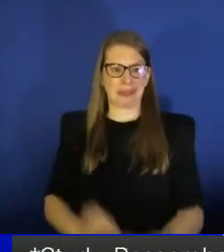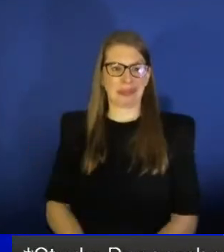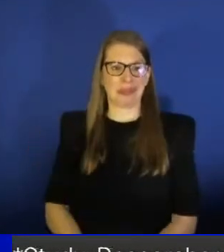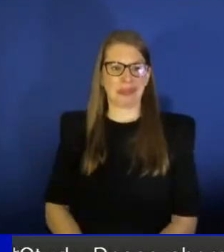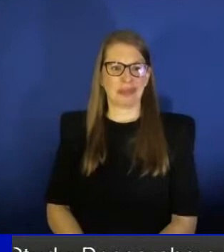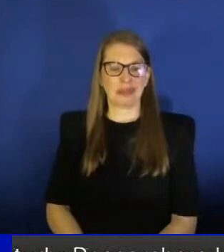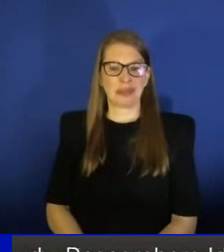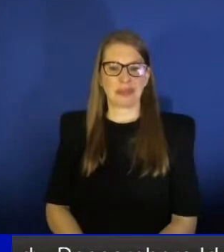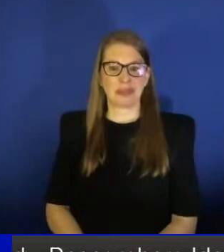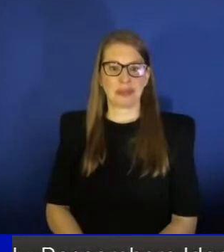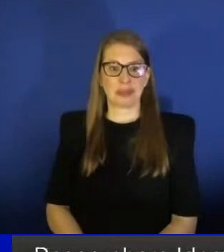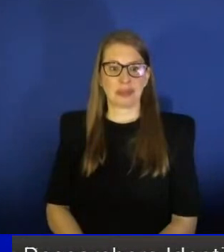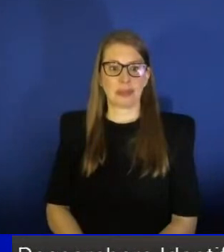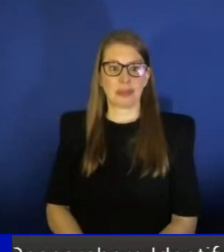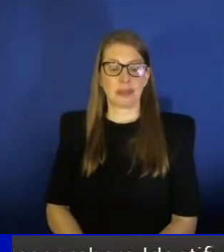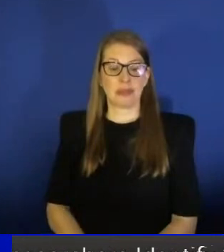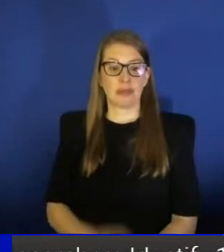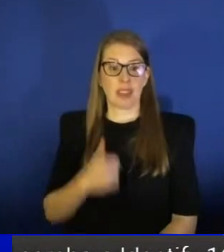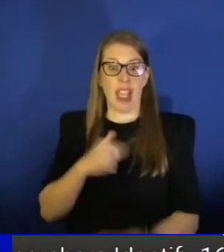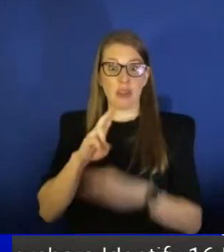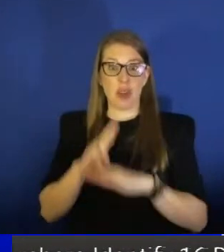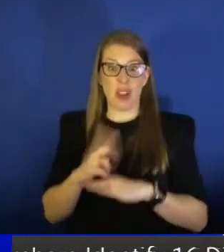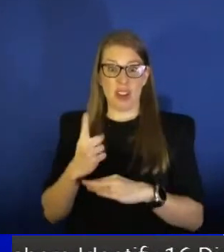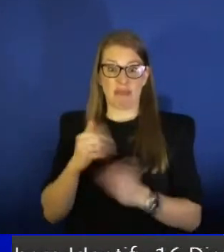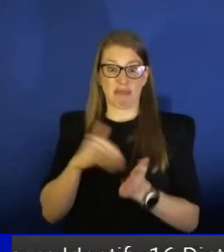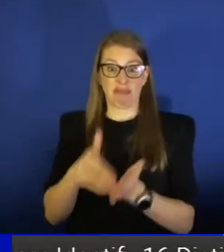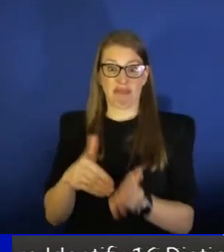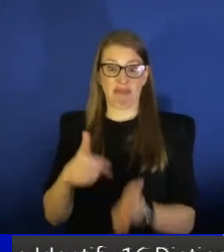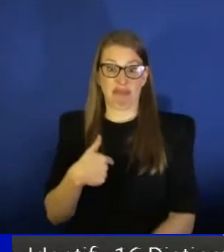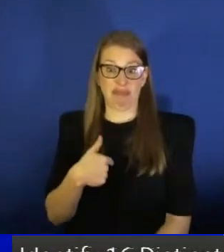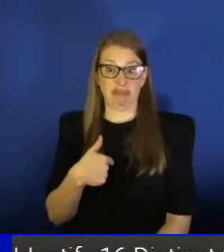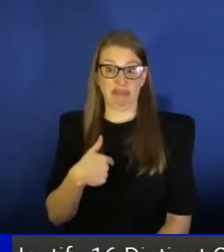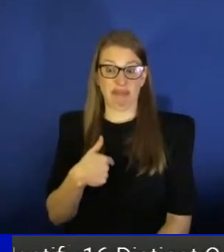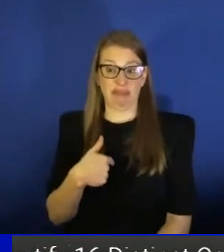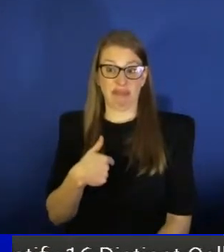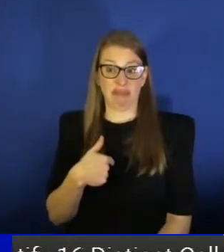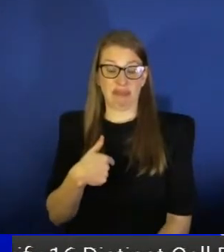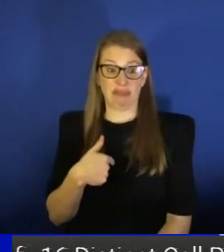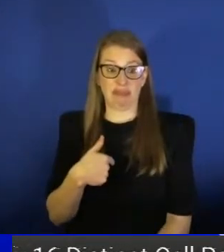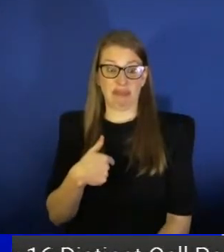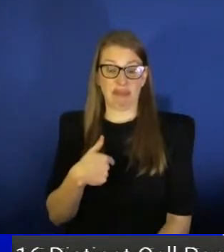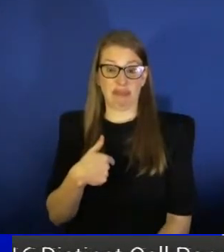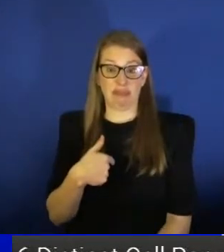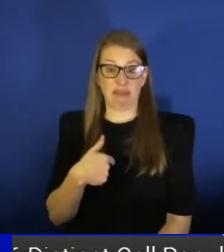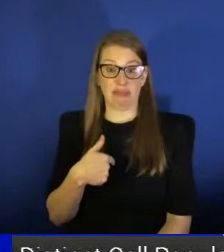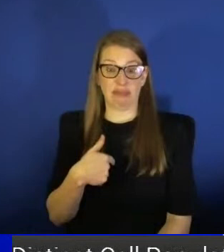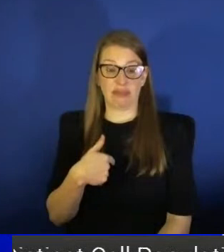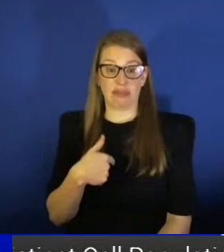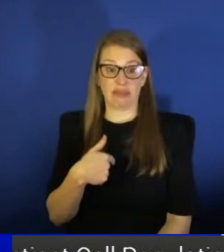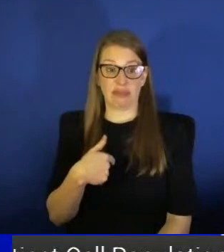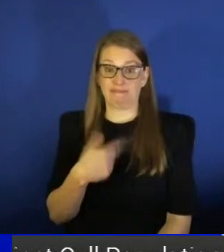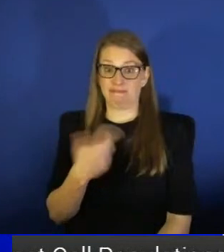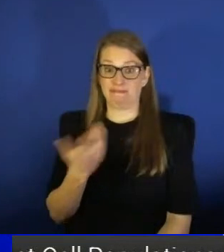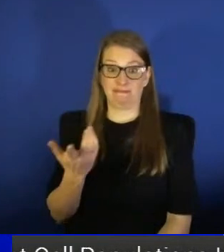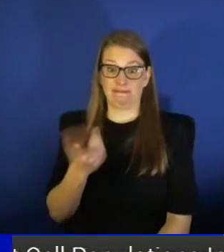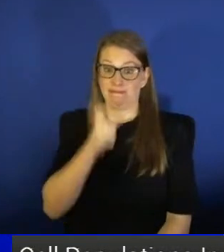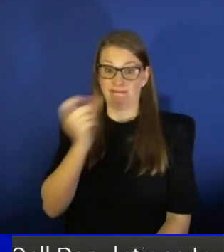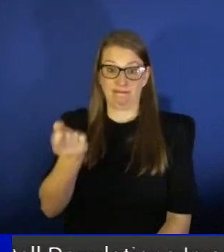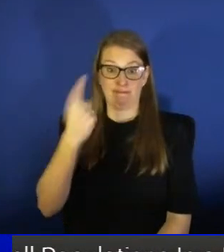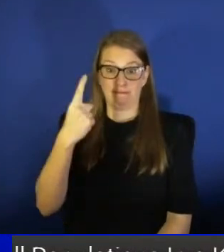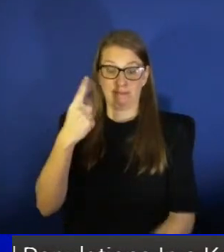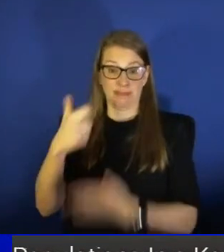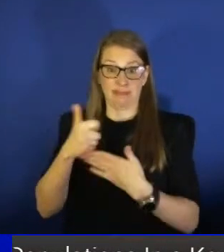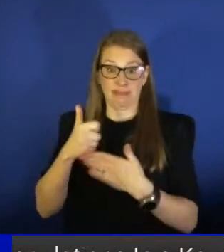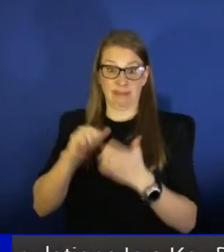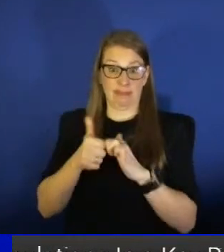I wear one very frequently, and I just don't see the upside of that. When you talk about things